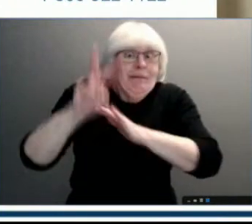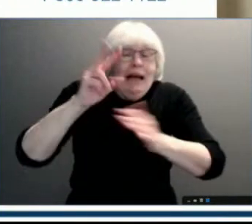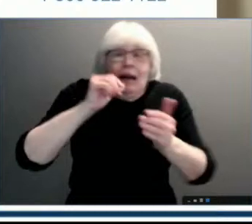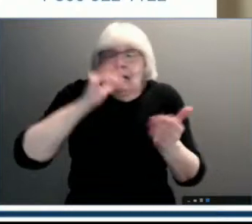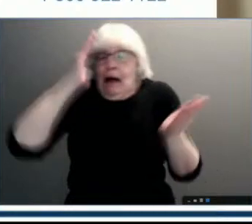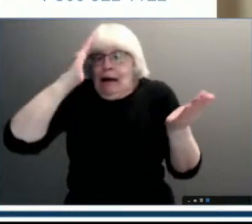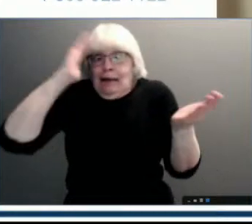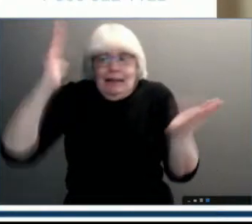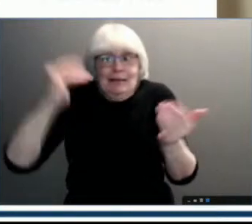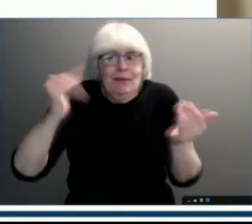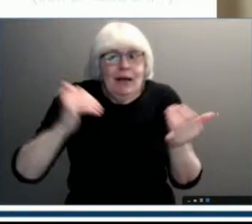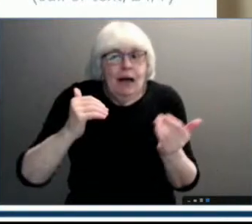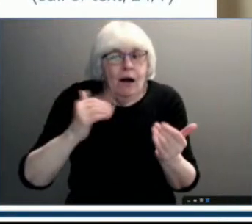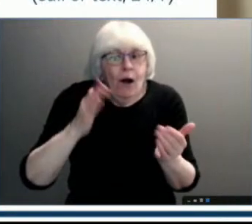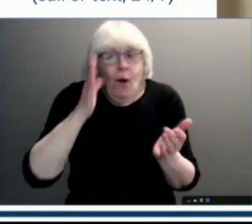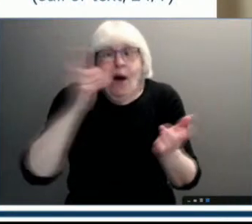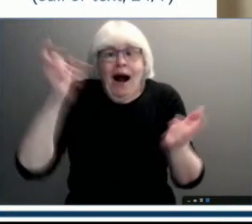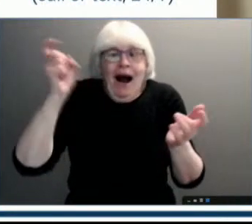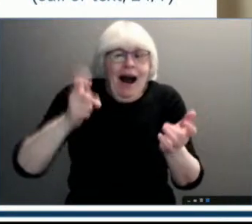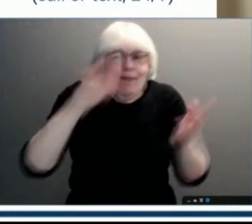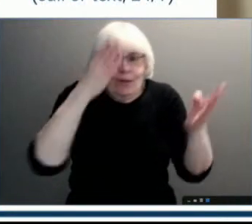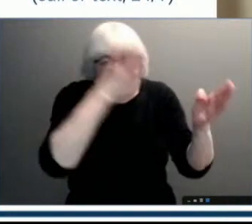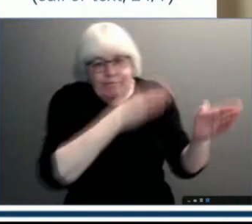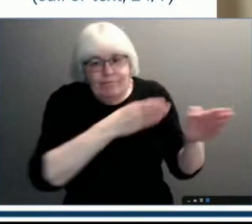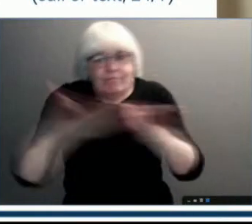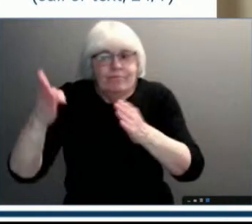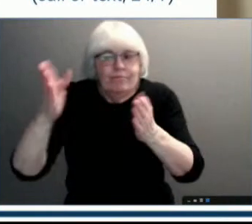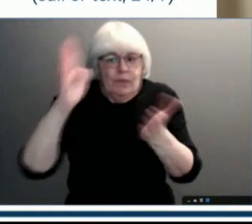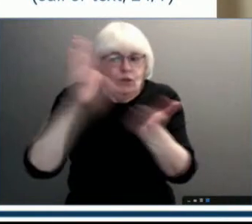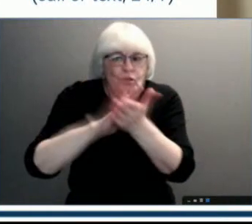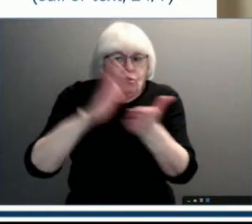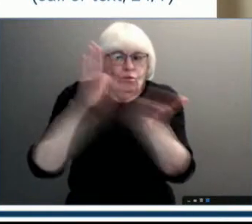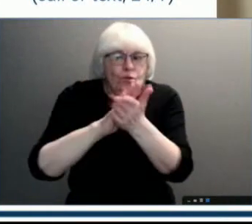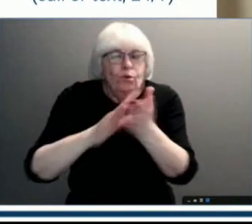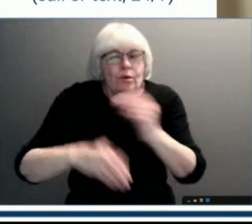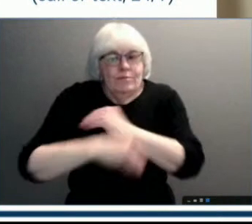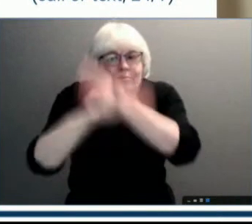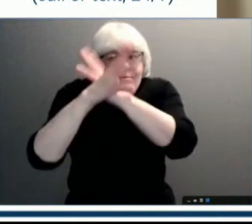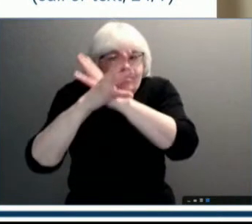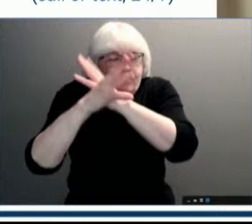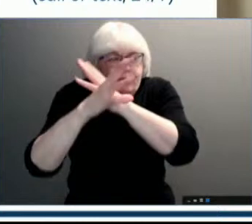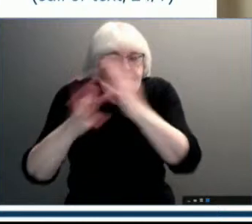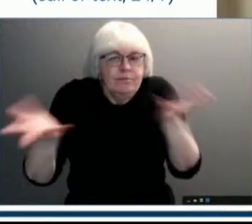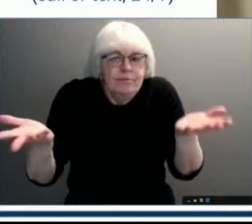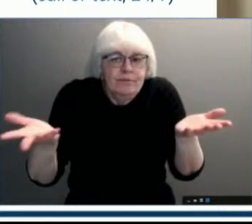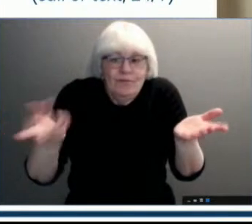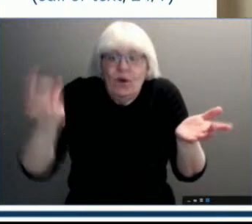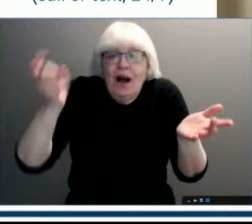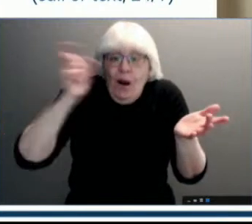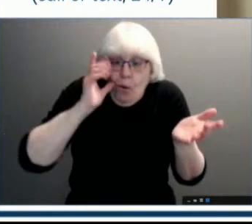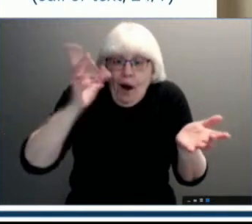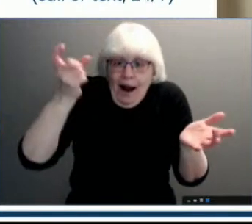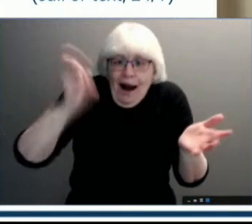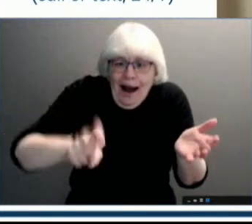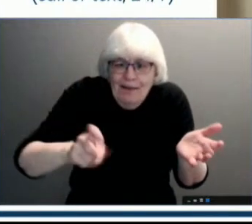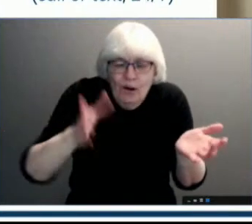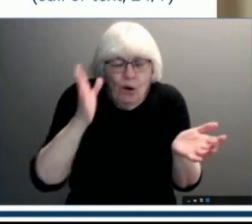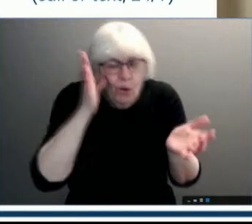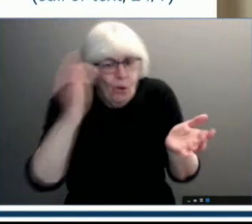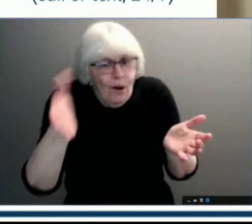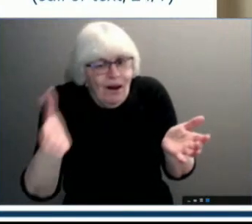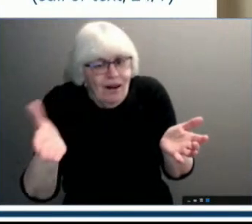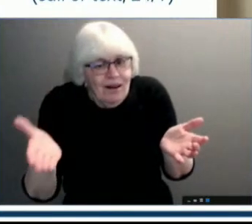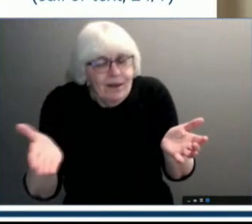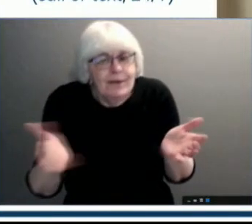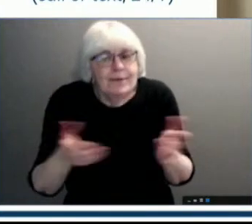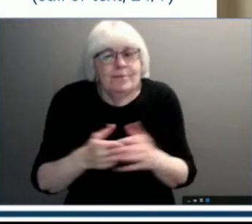we'll do that too. We will do everything that's necessary to keep people safe. Right now, Public health has given us the direction as to what they think